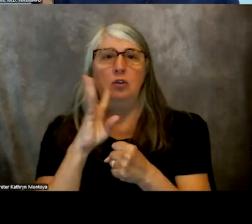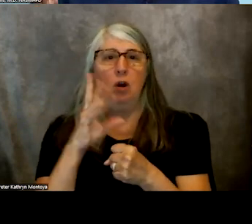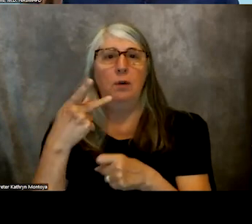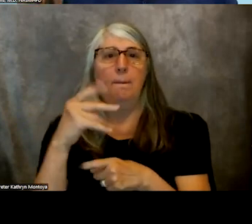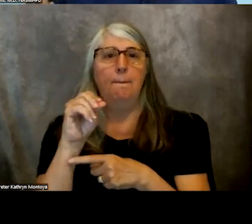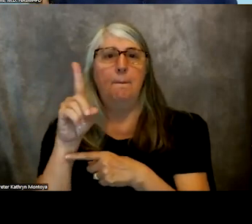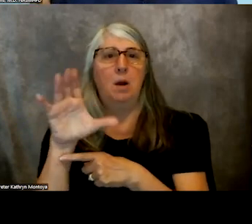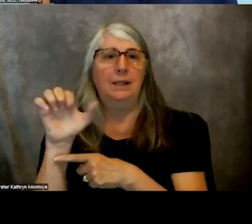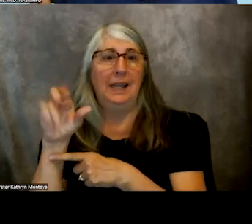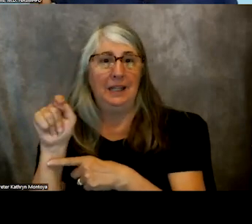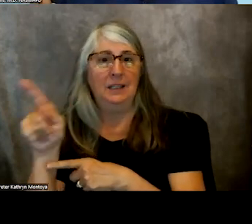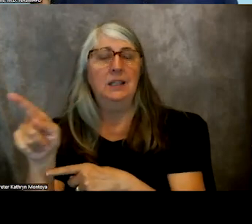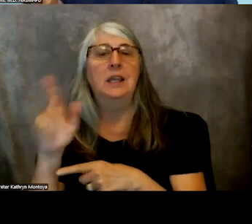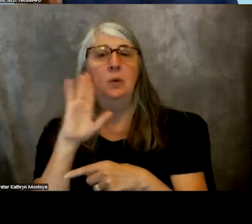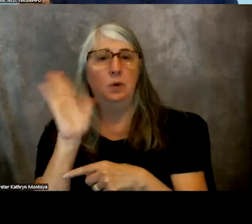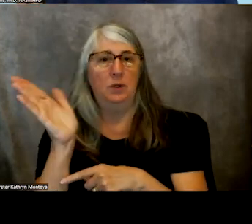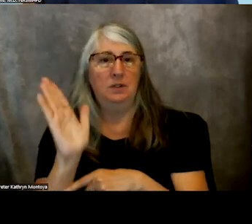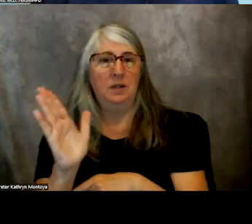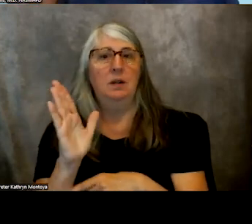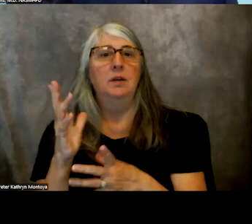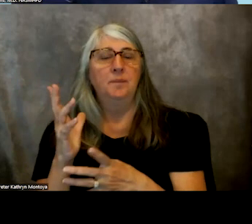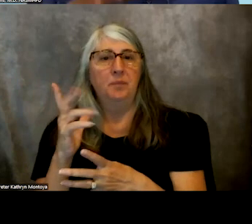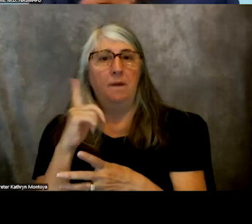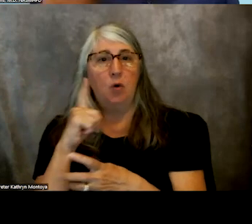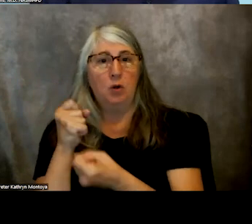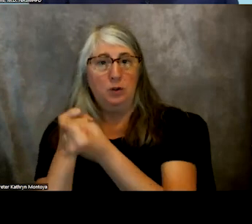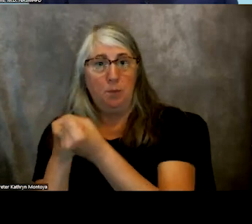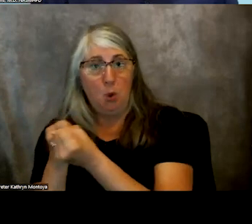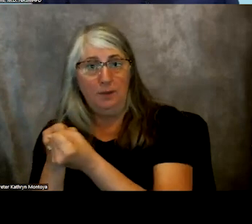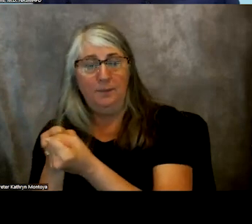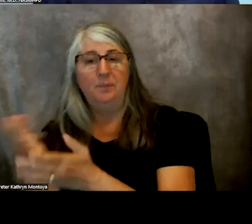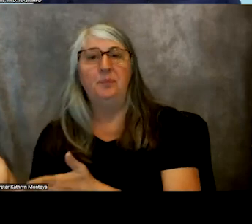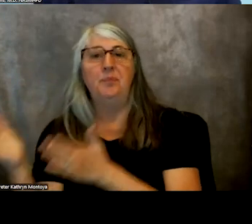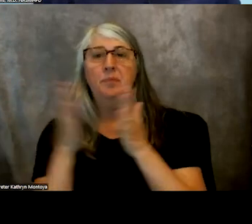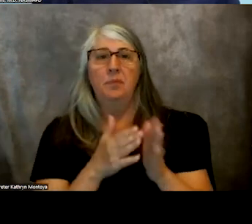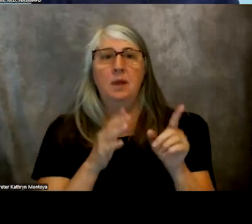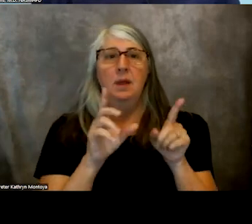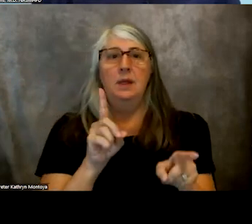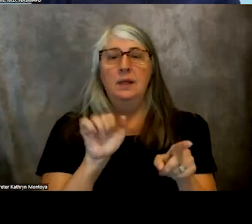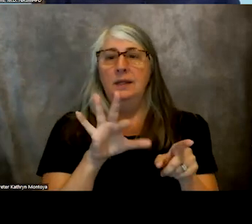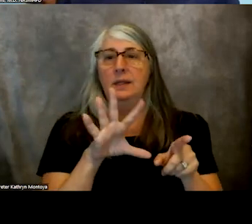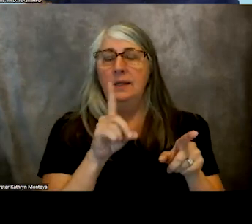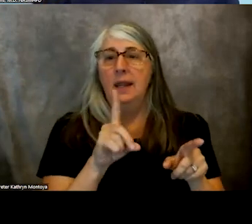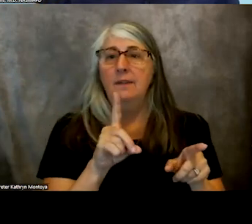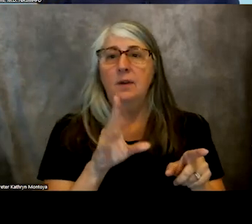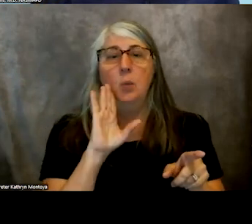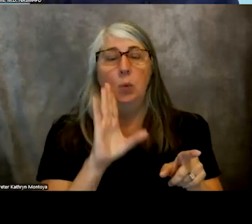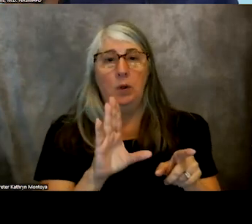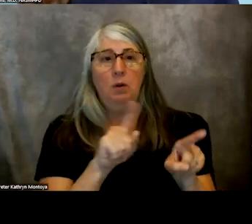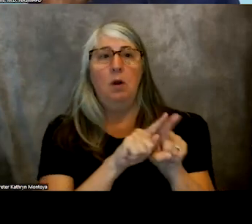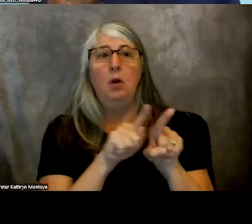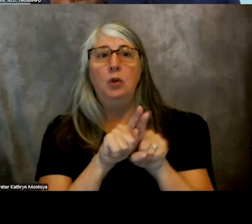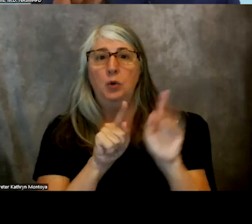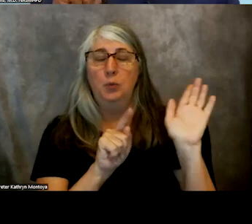present on the affirmative. And David Covington, our CEO and President of Recovery Innovations, will also